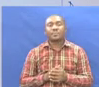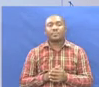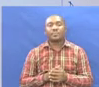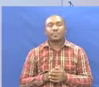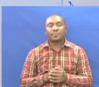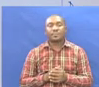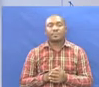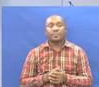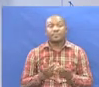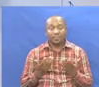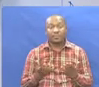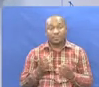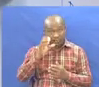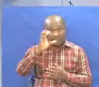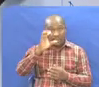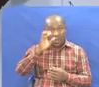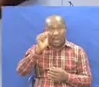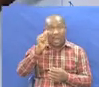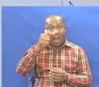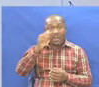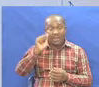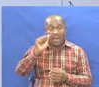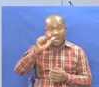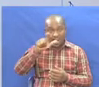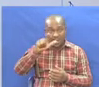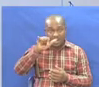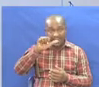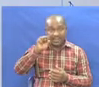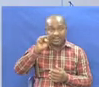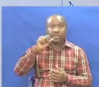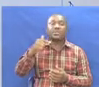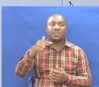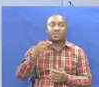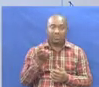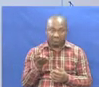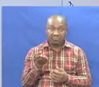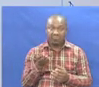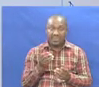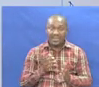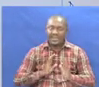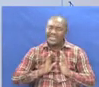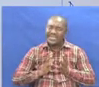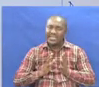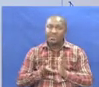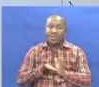the rate of chemical reaction,